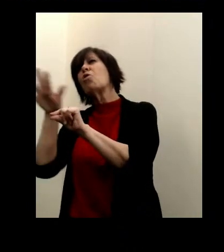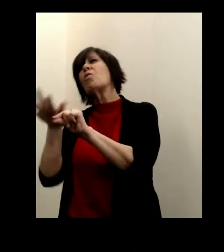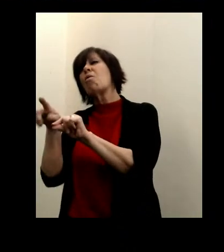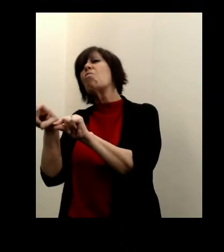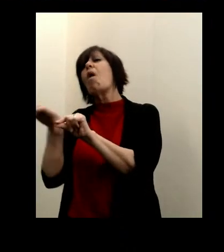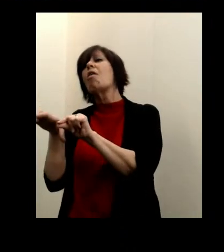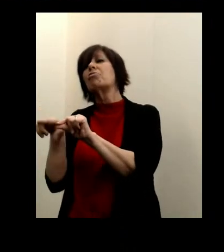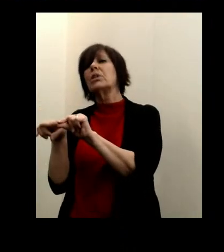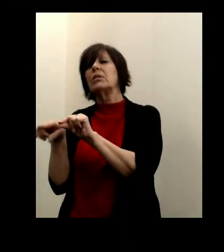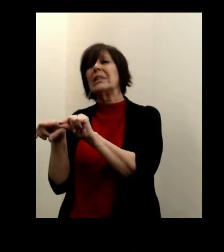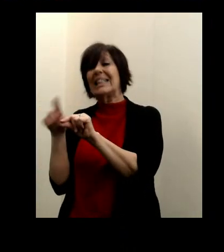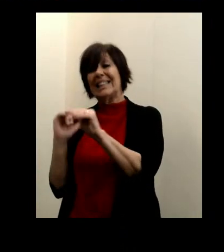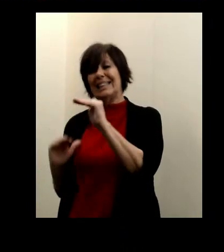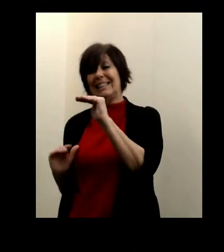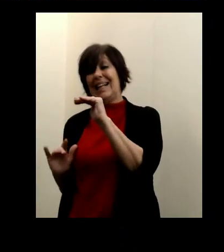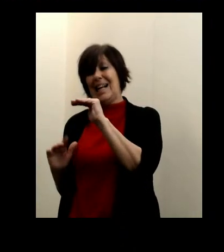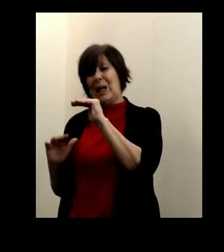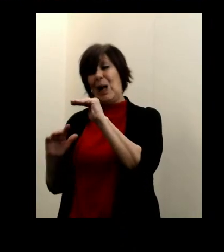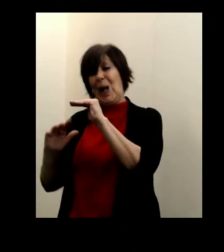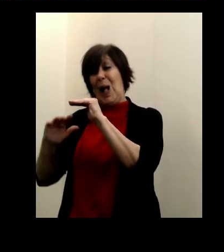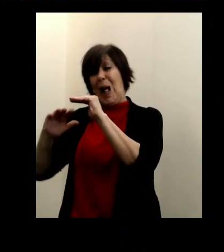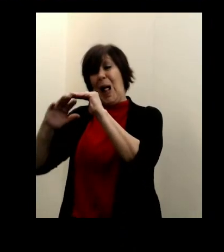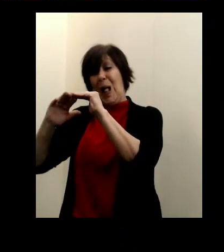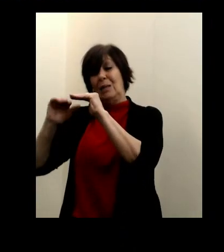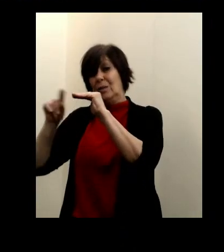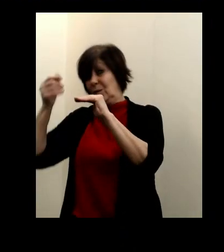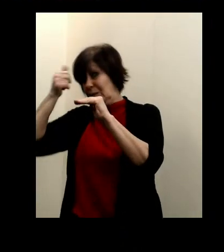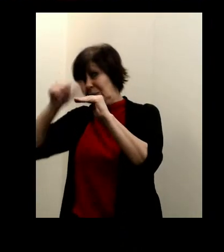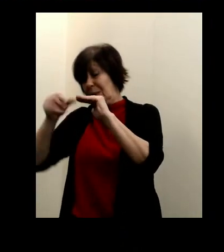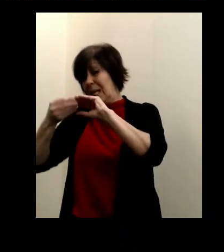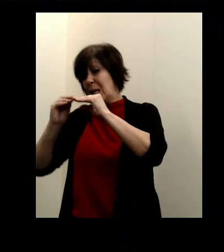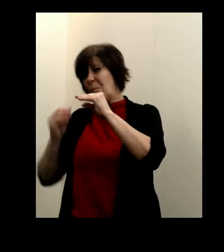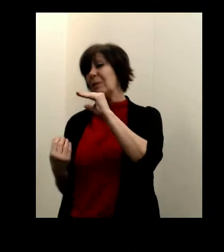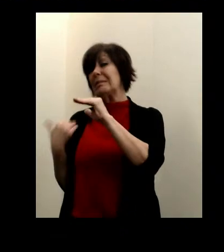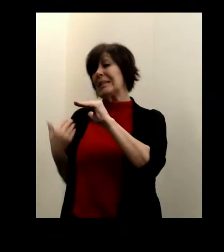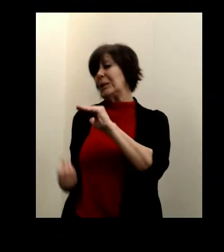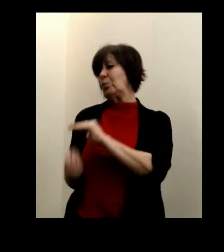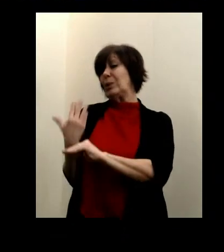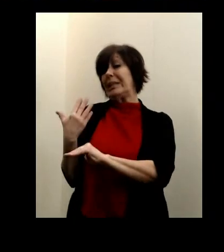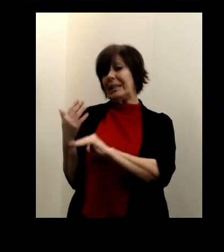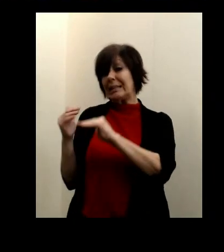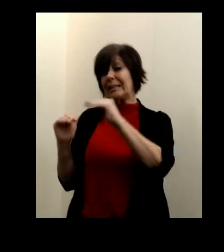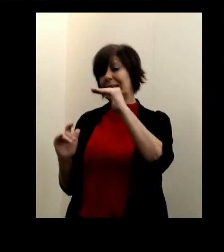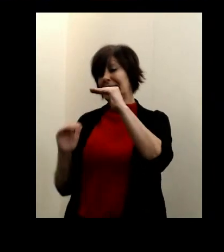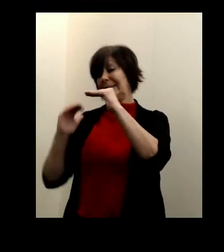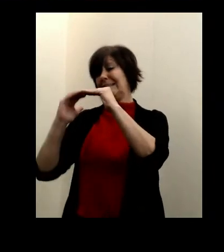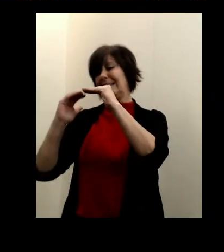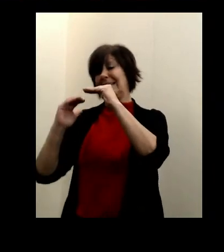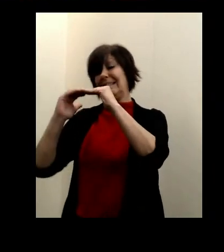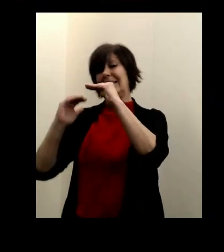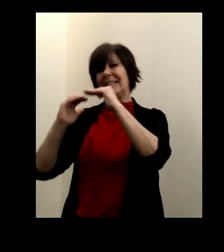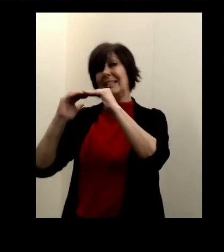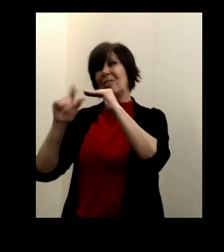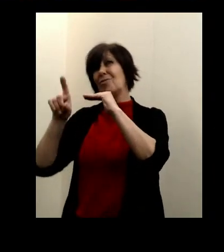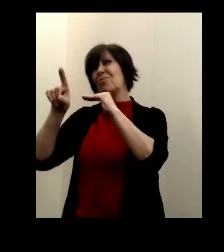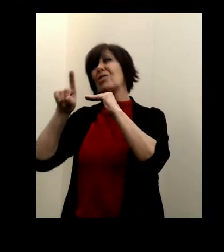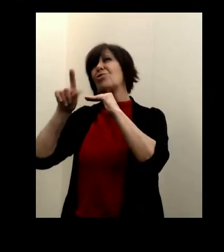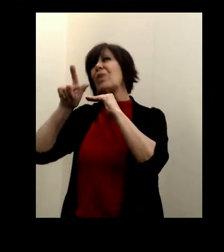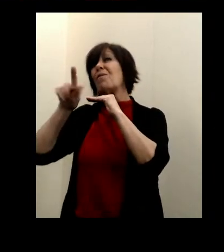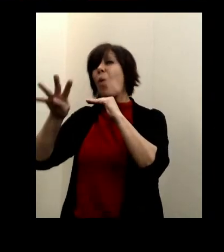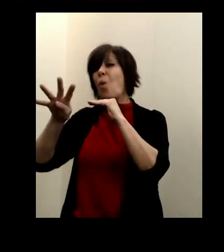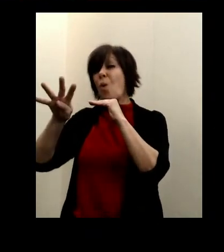100, and that's getting very close to the scary number, if you recall, in the spring, in April, where we peaked at about